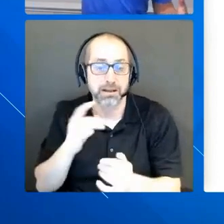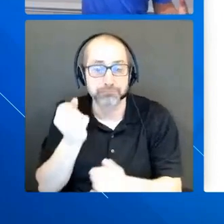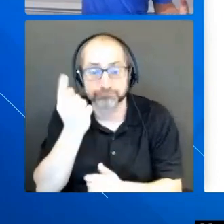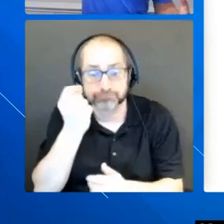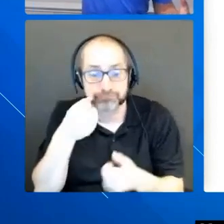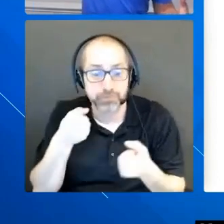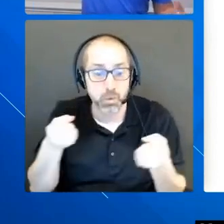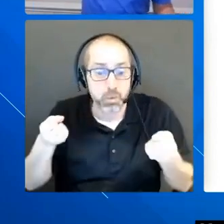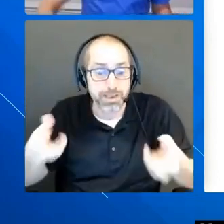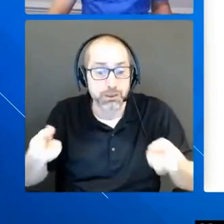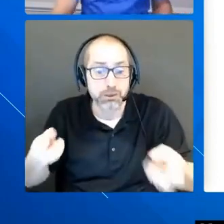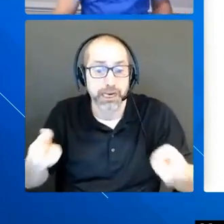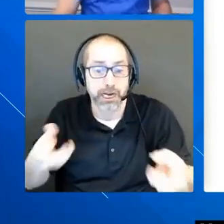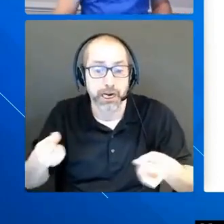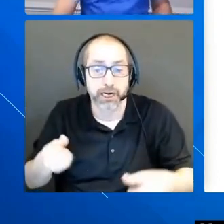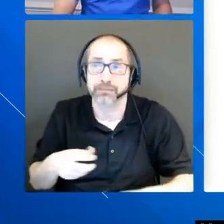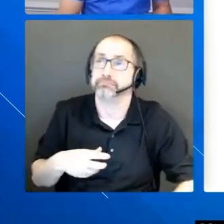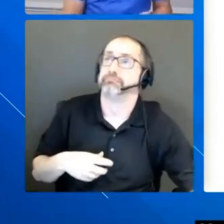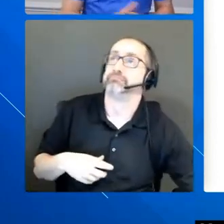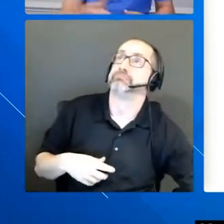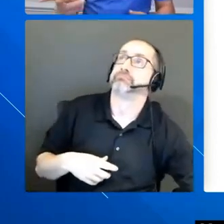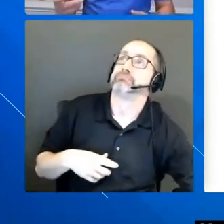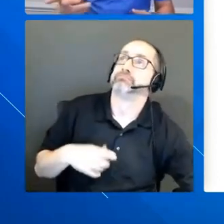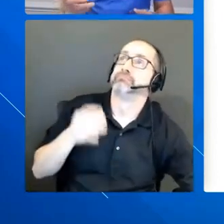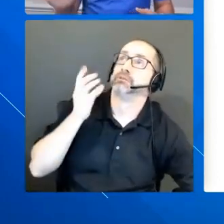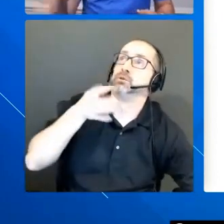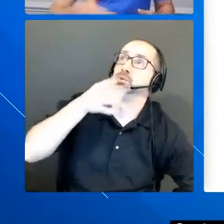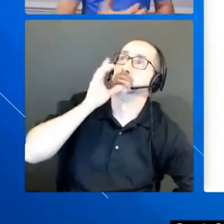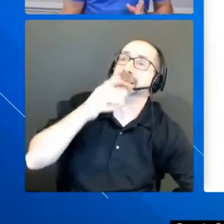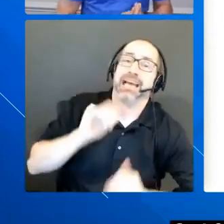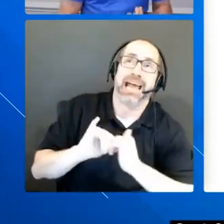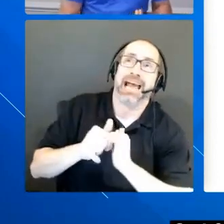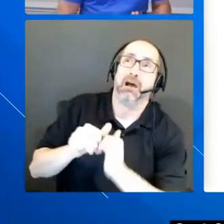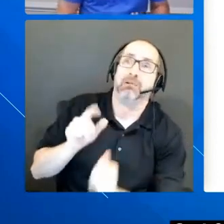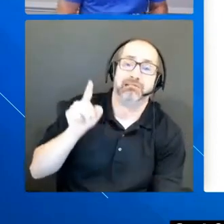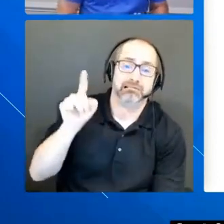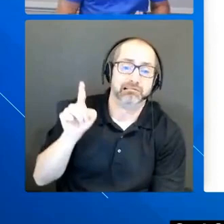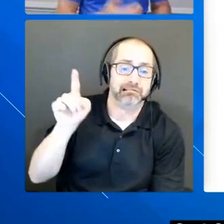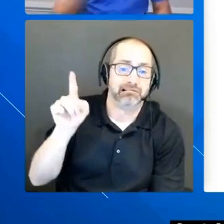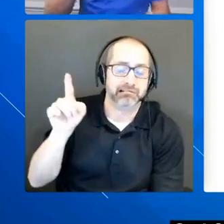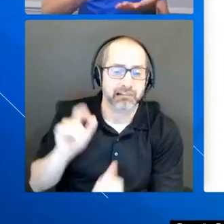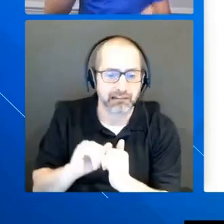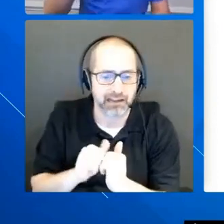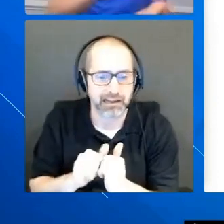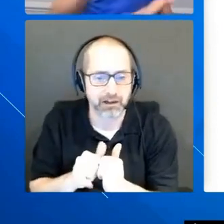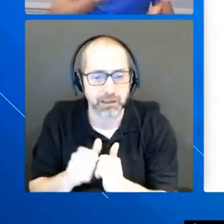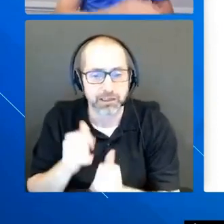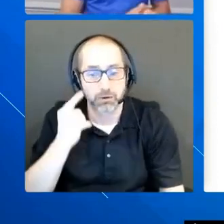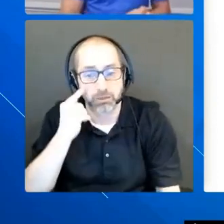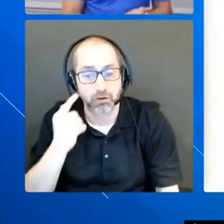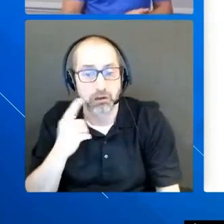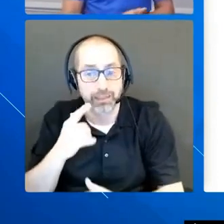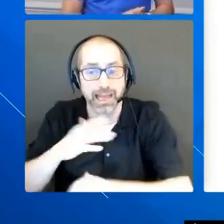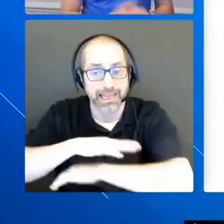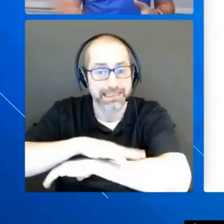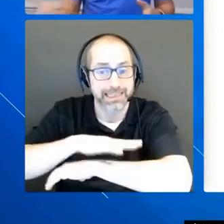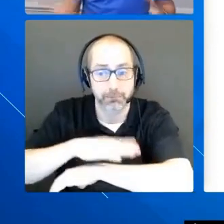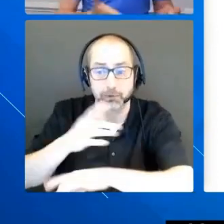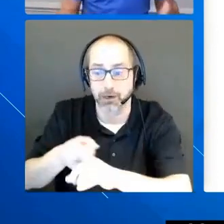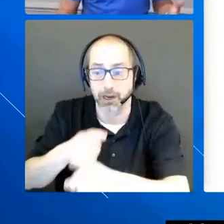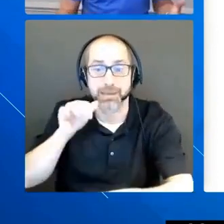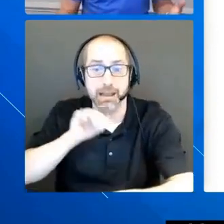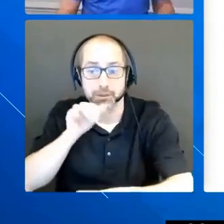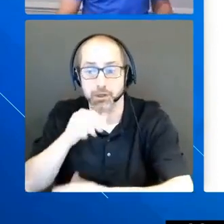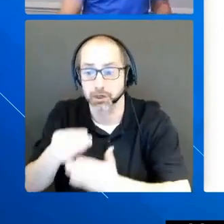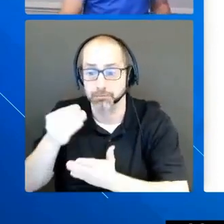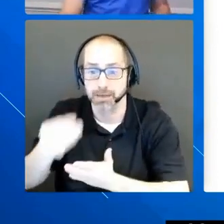drinks are going to end up over their head. So I found these cool little, I even think this might have been Amazon, but these cool little height adjustable cocktail tables, just to